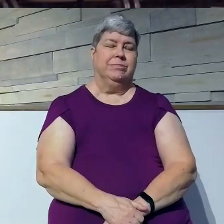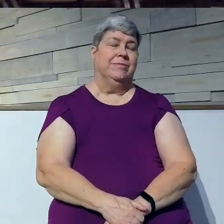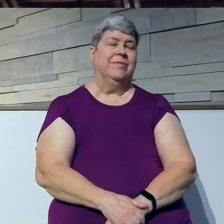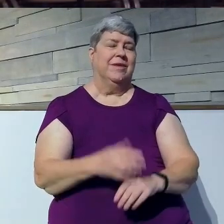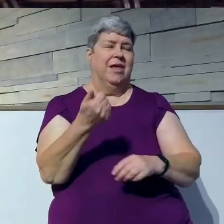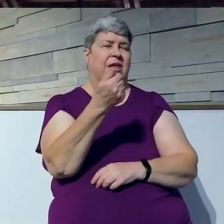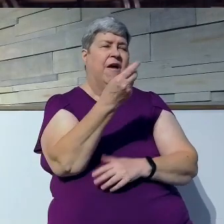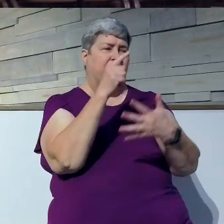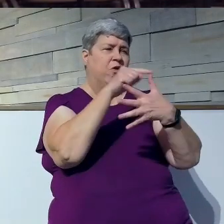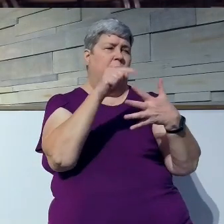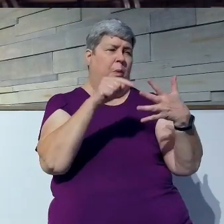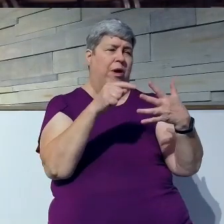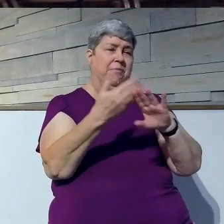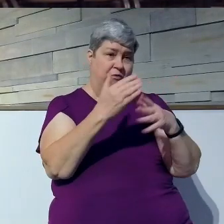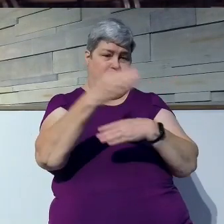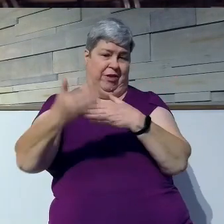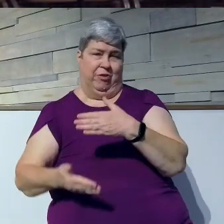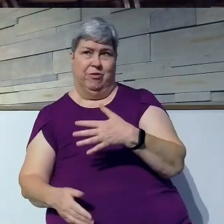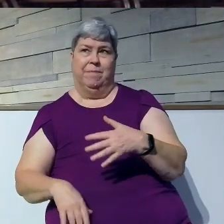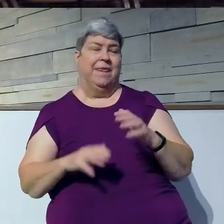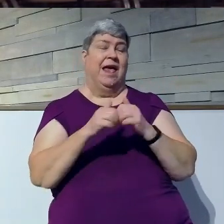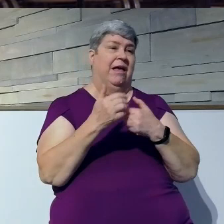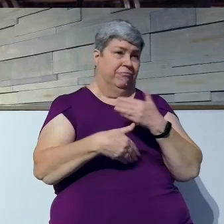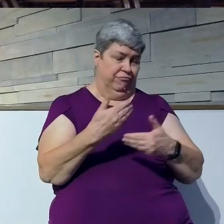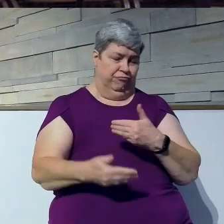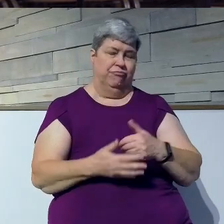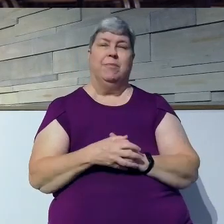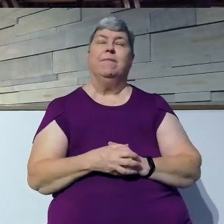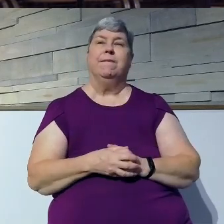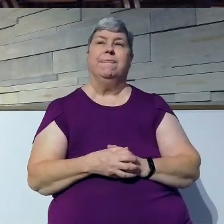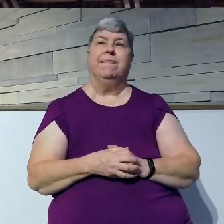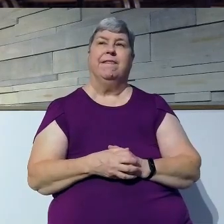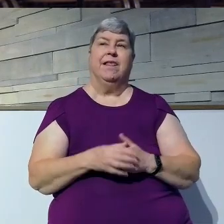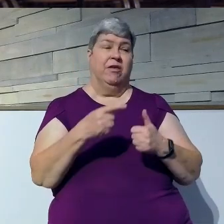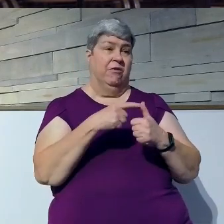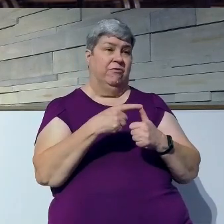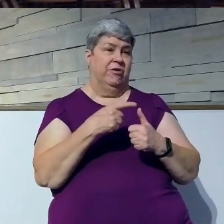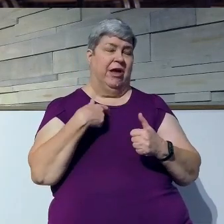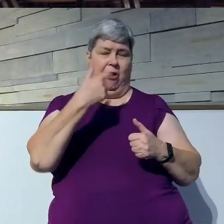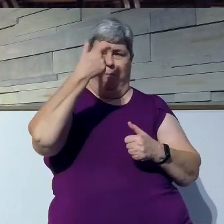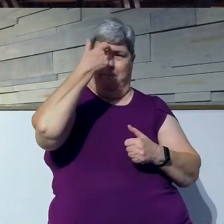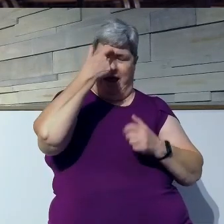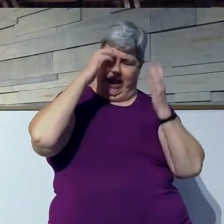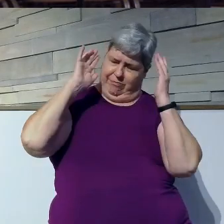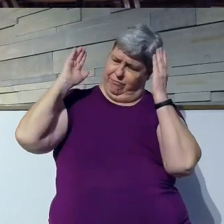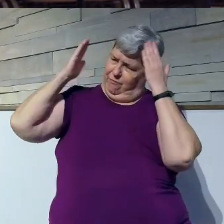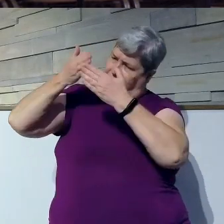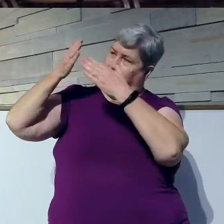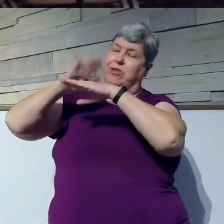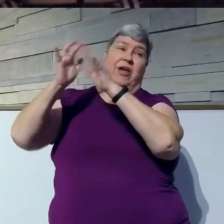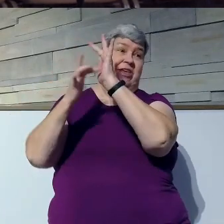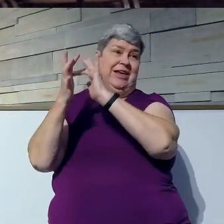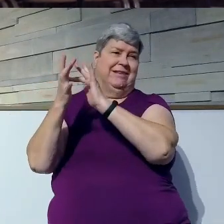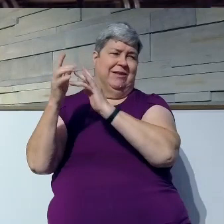Well, just a few points before we get to our conclusion here. So here's how we're going to walk through the sermon this morning. We're going to be fixing our minds on